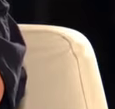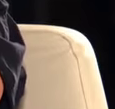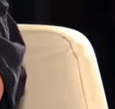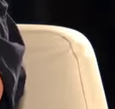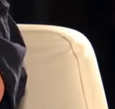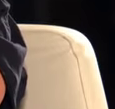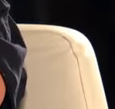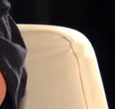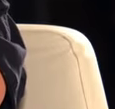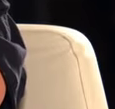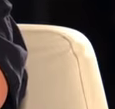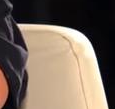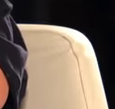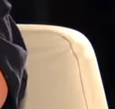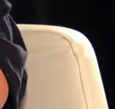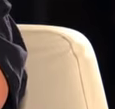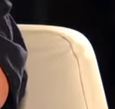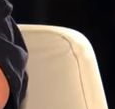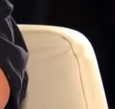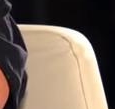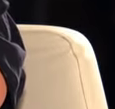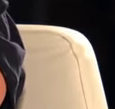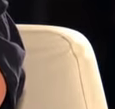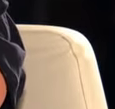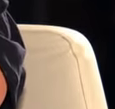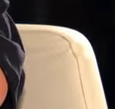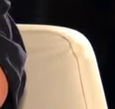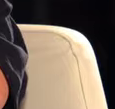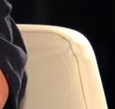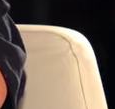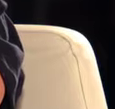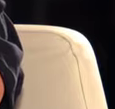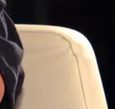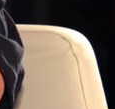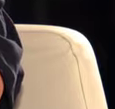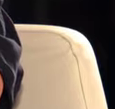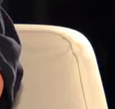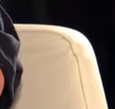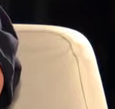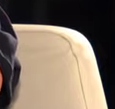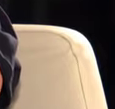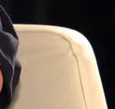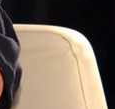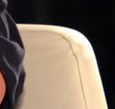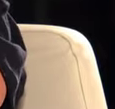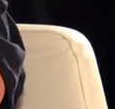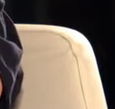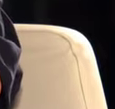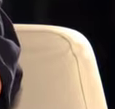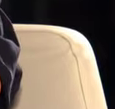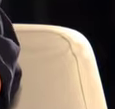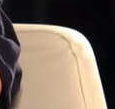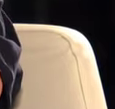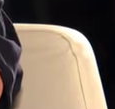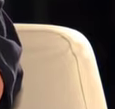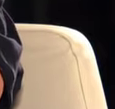there trying to control our bodies are also trying to control our economies. They're trying to control our ecology. They're trying to